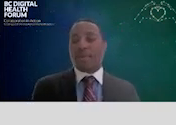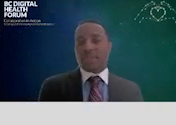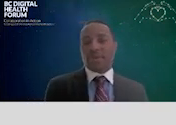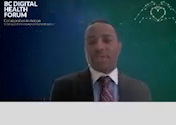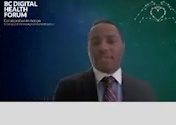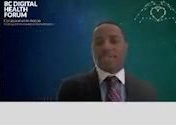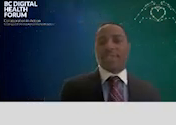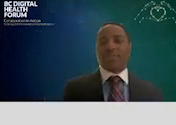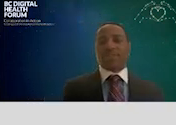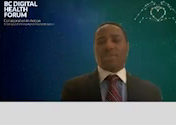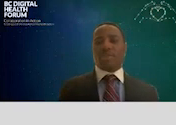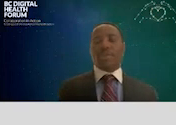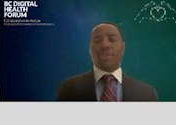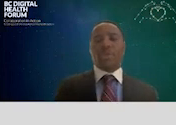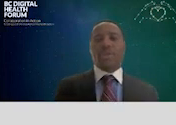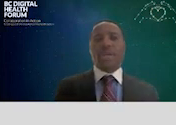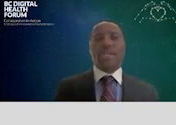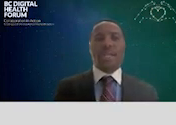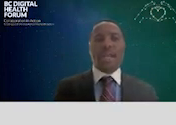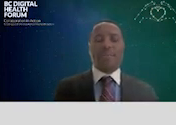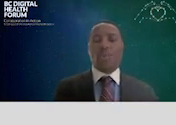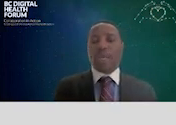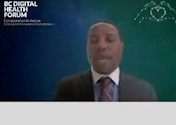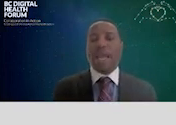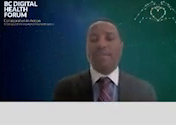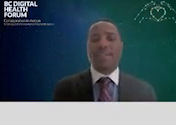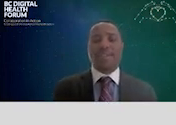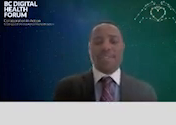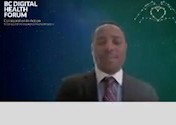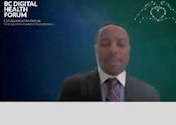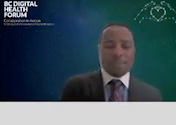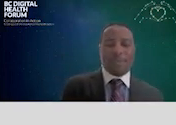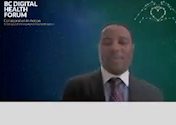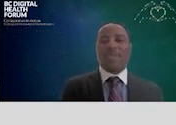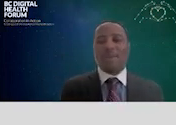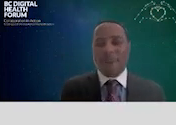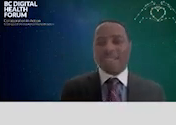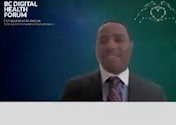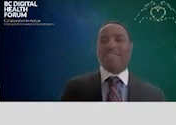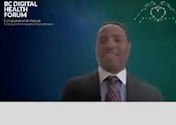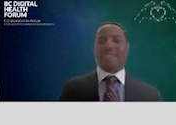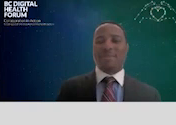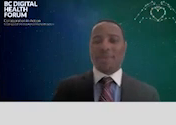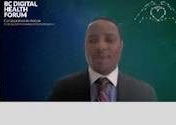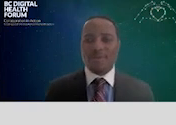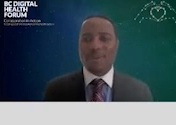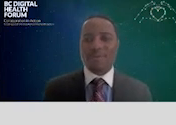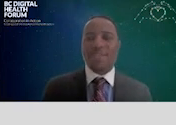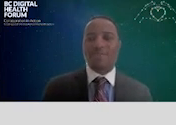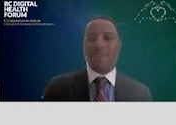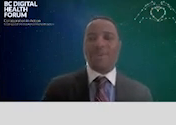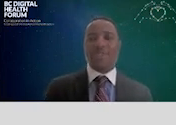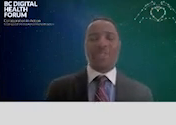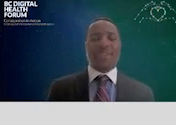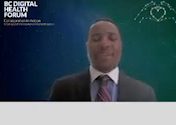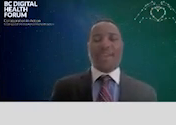And also this is linked to ensure that we have the people that are practicing, that have been confirmed by